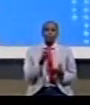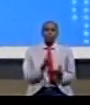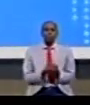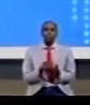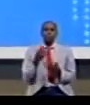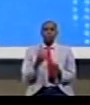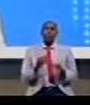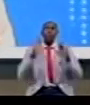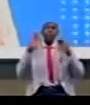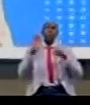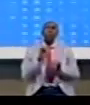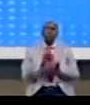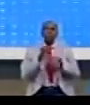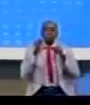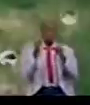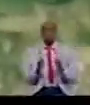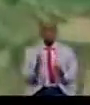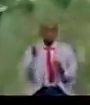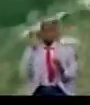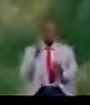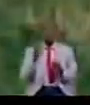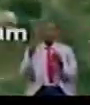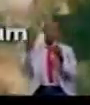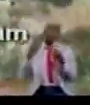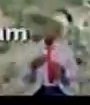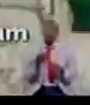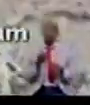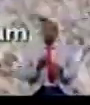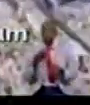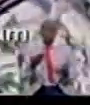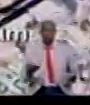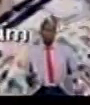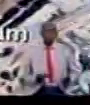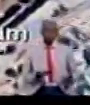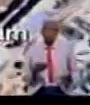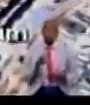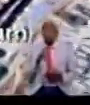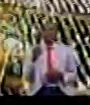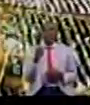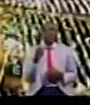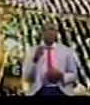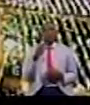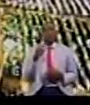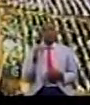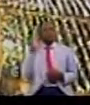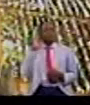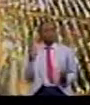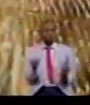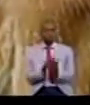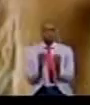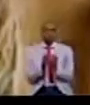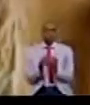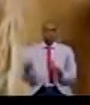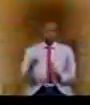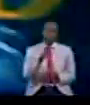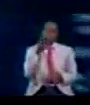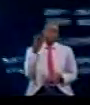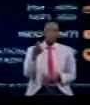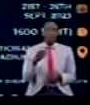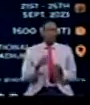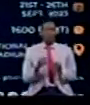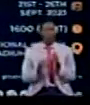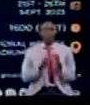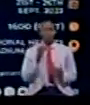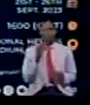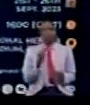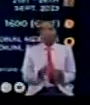backsliding, every storm that is raging in such lives, we want to pray tonight and say, Lord Jesus Christ, Lord, let